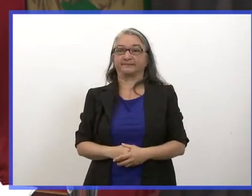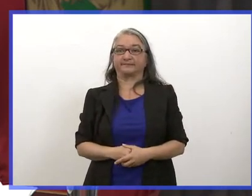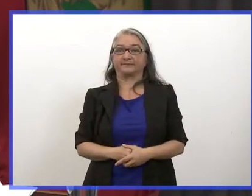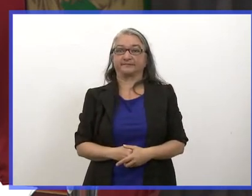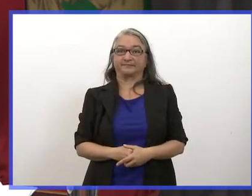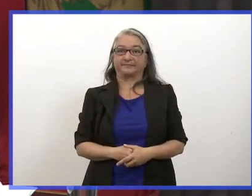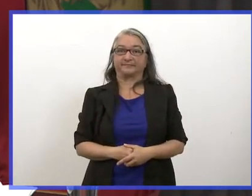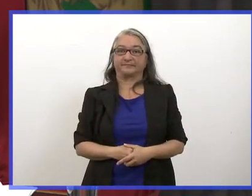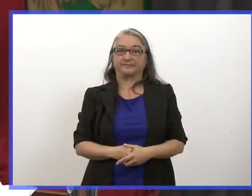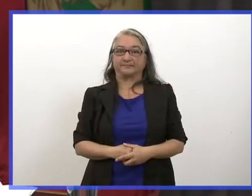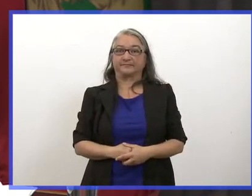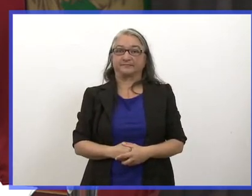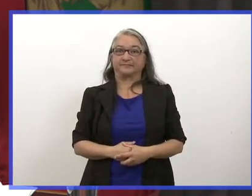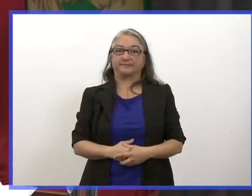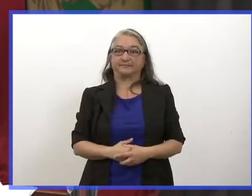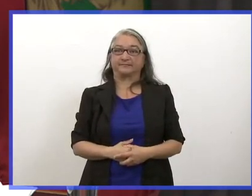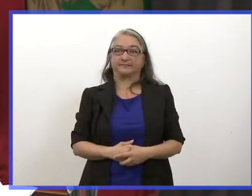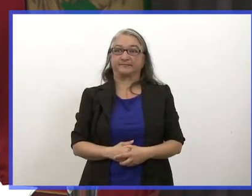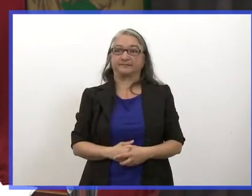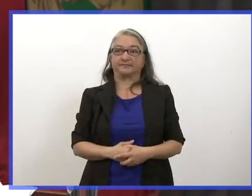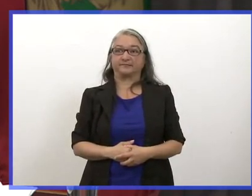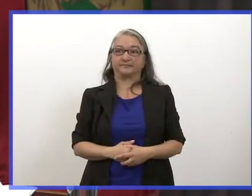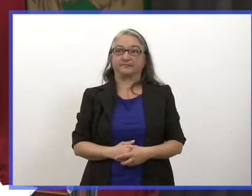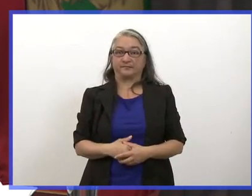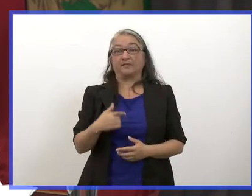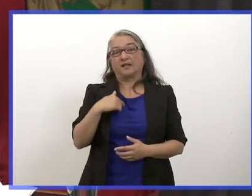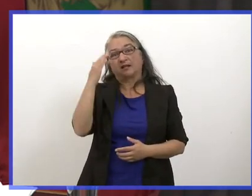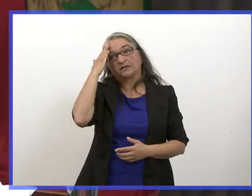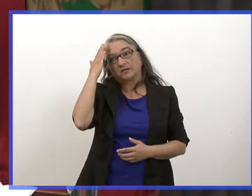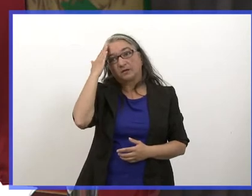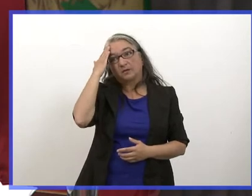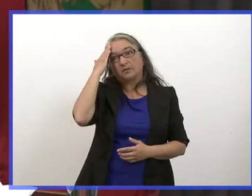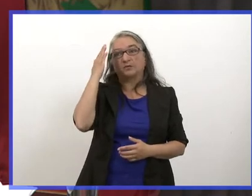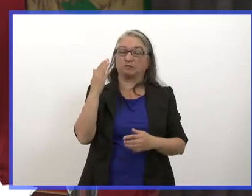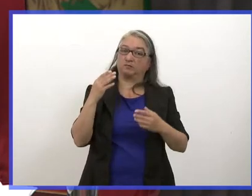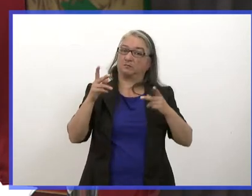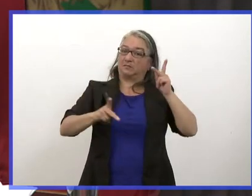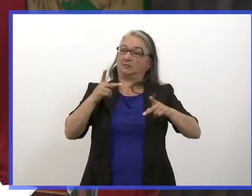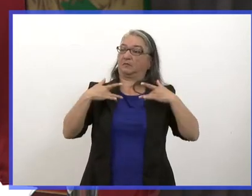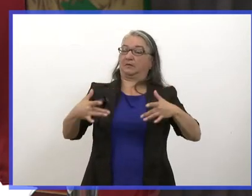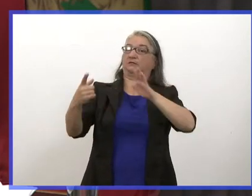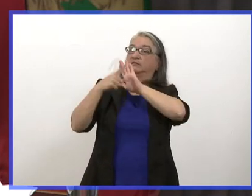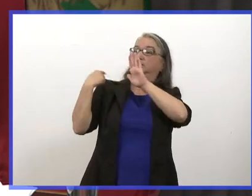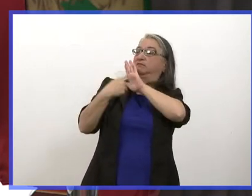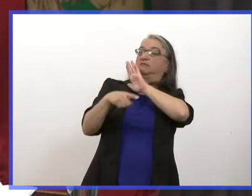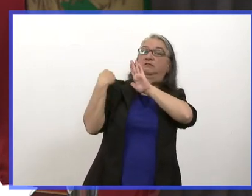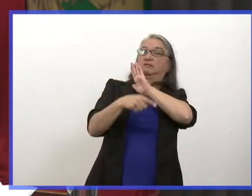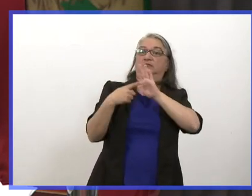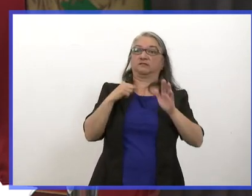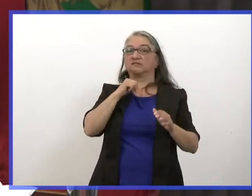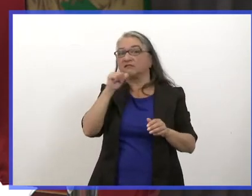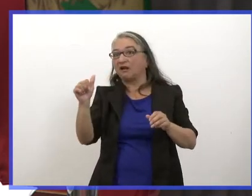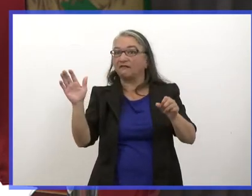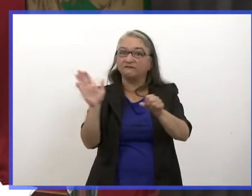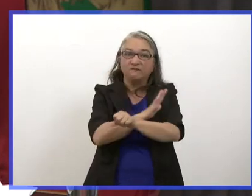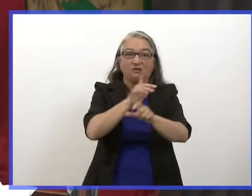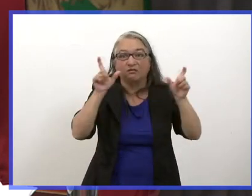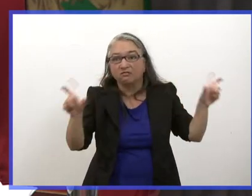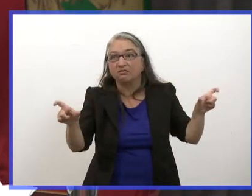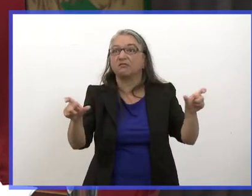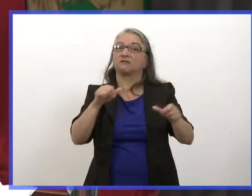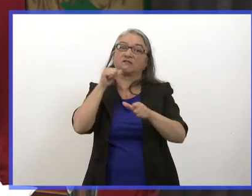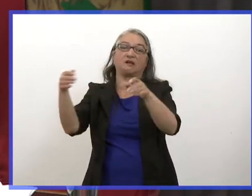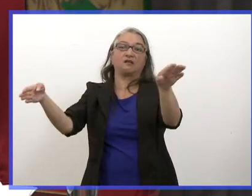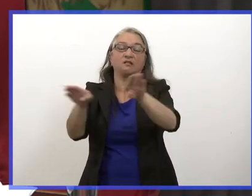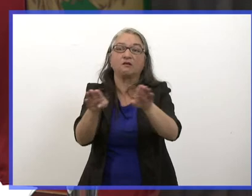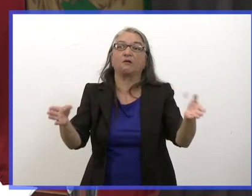There's been some criticism of us for not bringing in total close down rules. Someone said 2 months ago, we